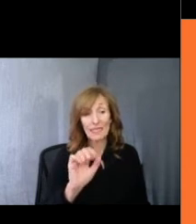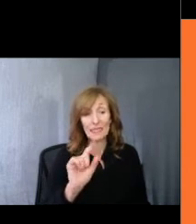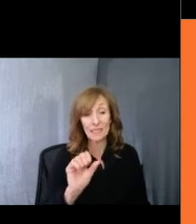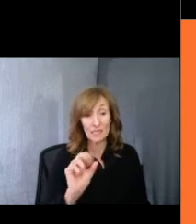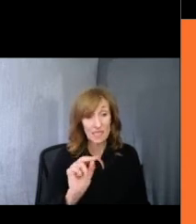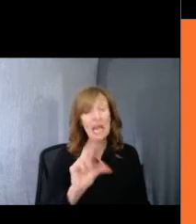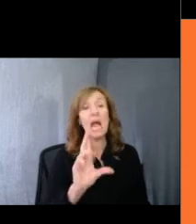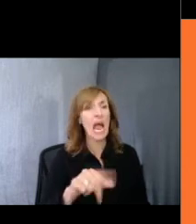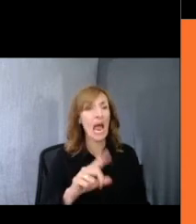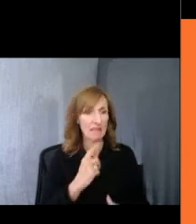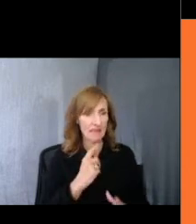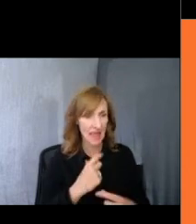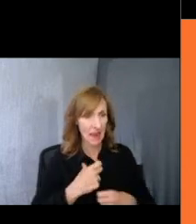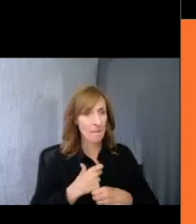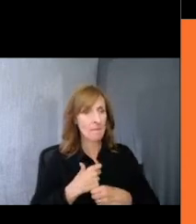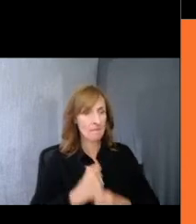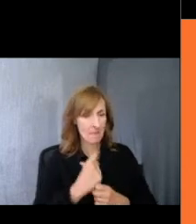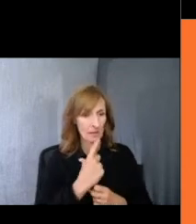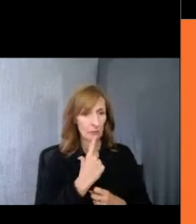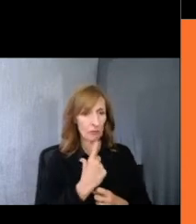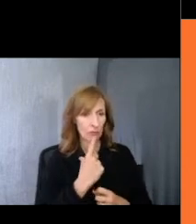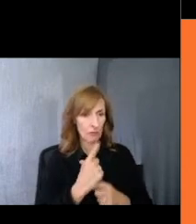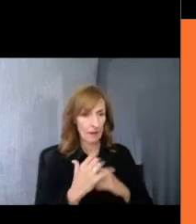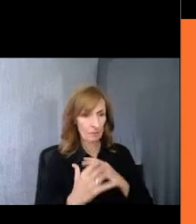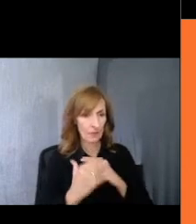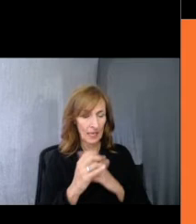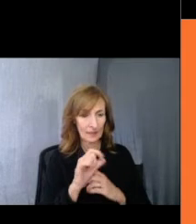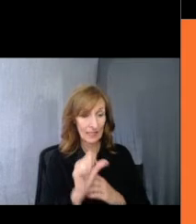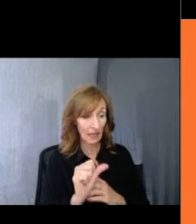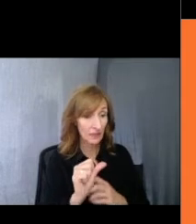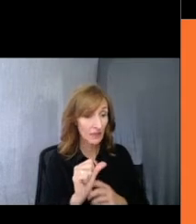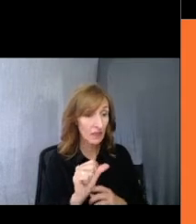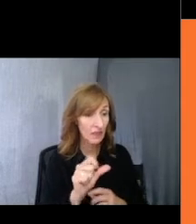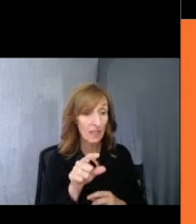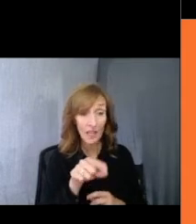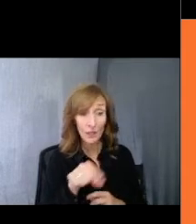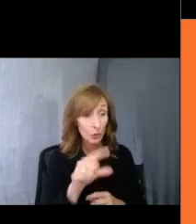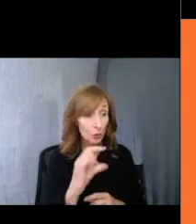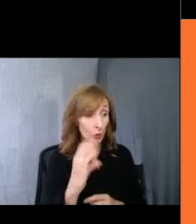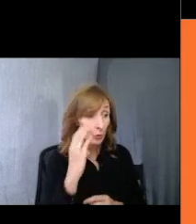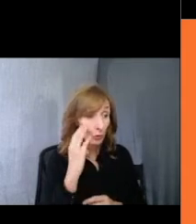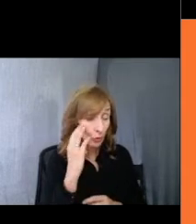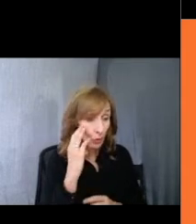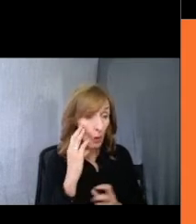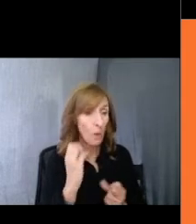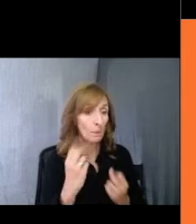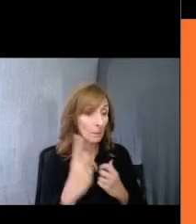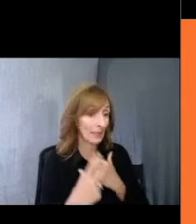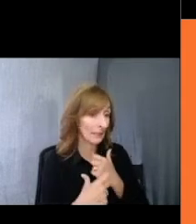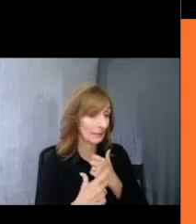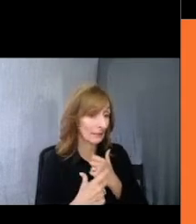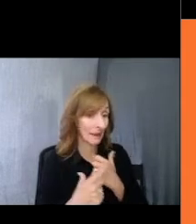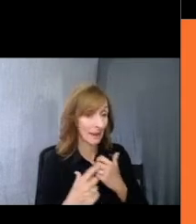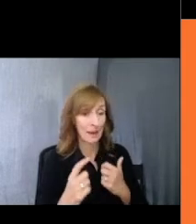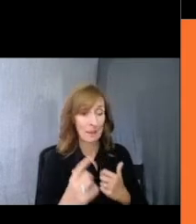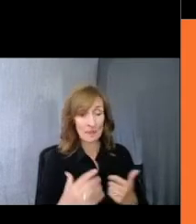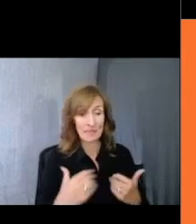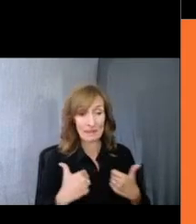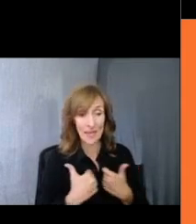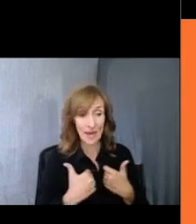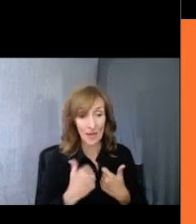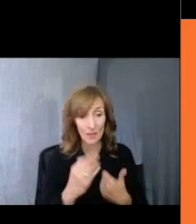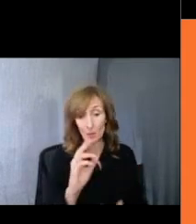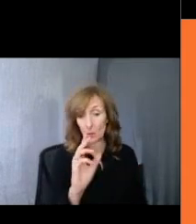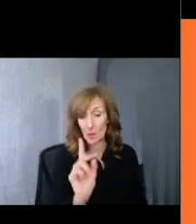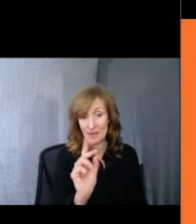and 2 together, and you've ever had an animal with kidney disease, you know they're often anemic. And that is because it's not because the mechanism